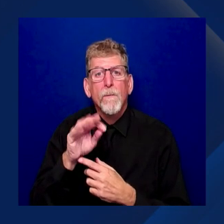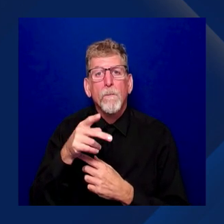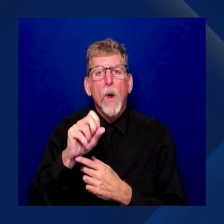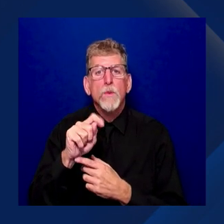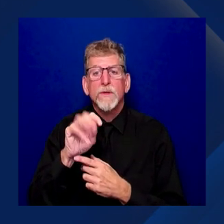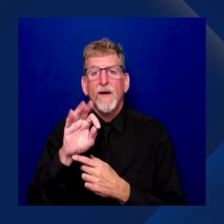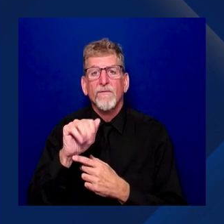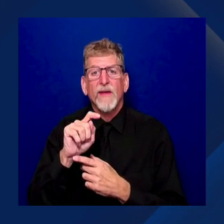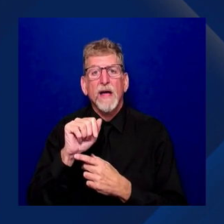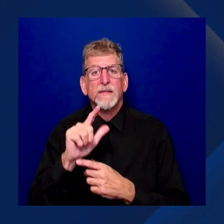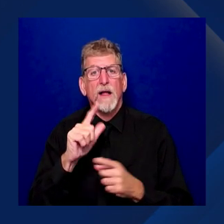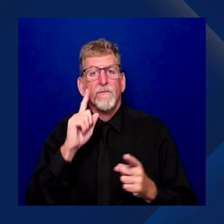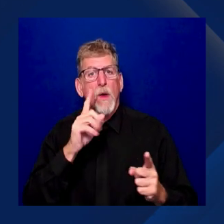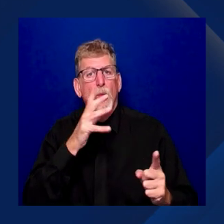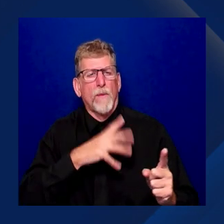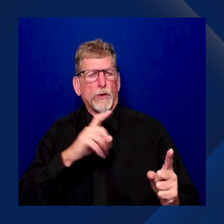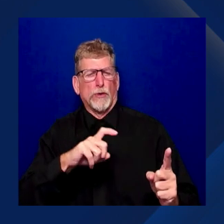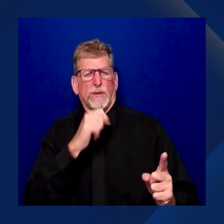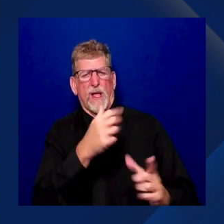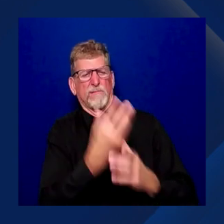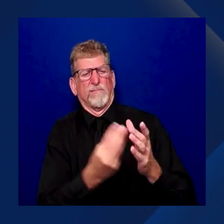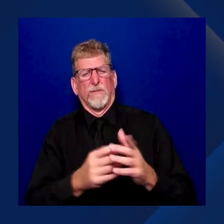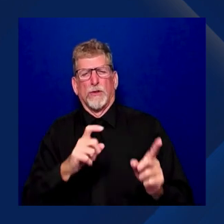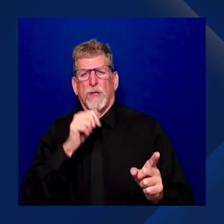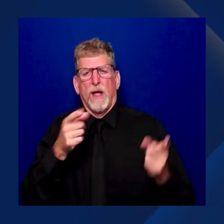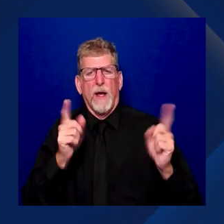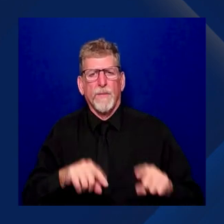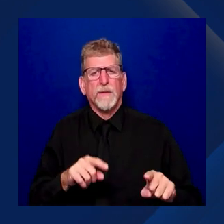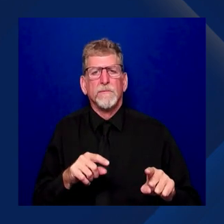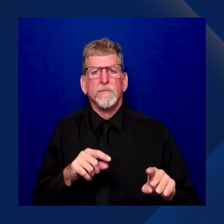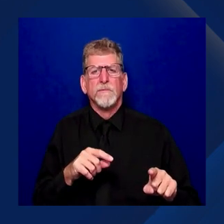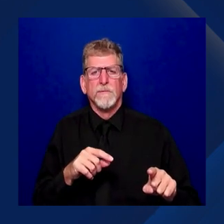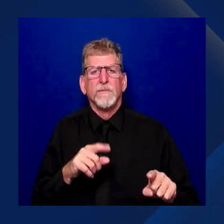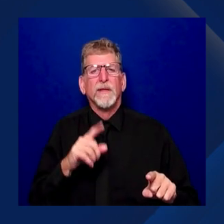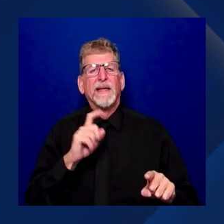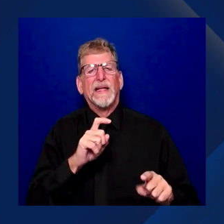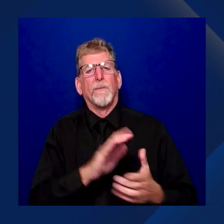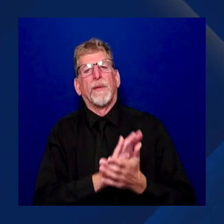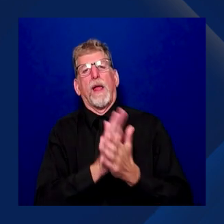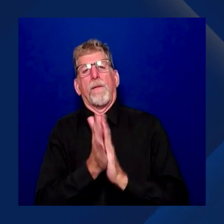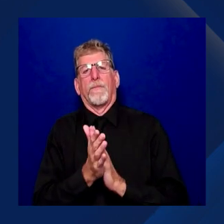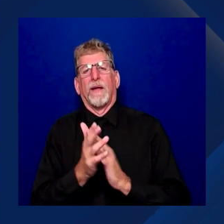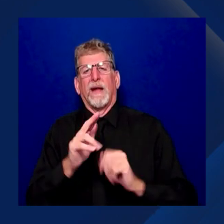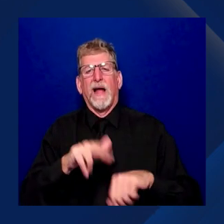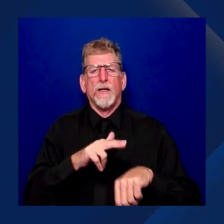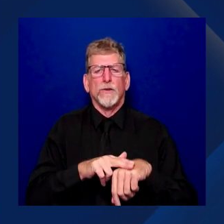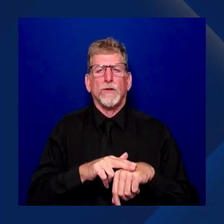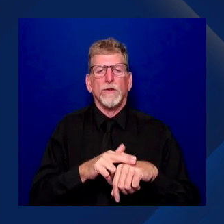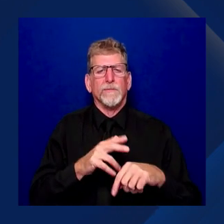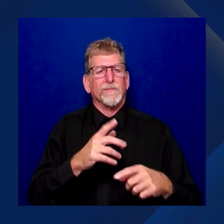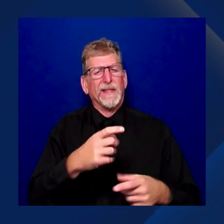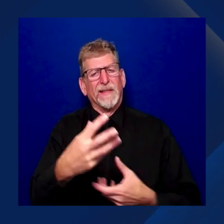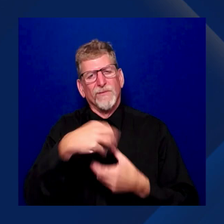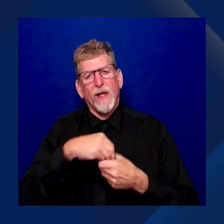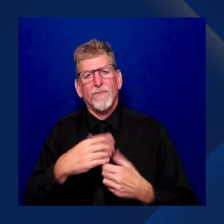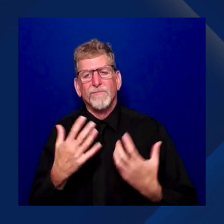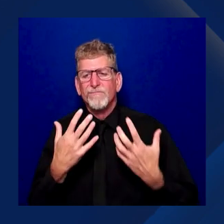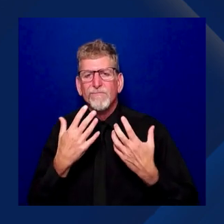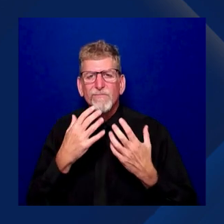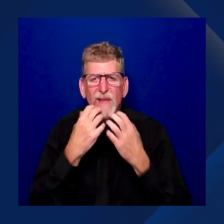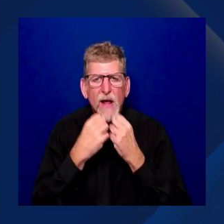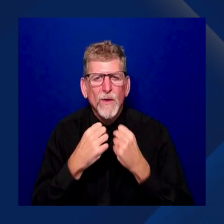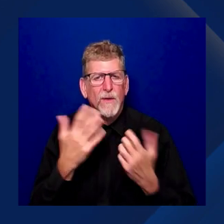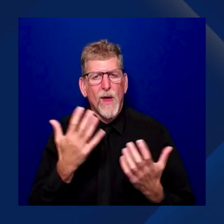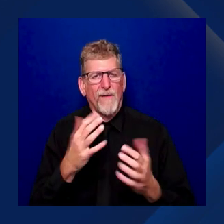we can become a nation that embodies family values by truly valuing families, ending racial disparities in maternal